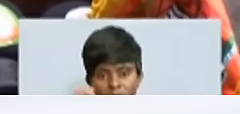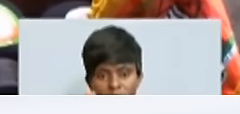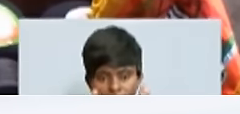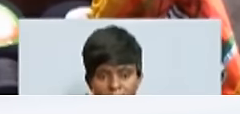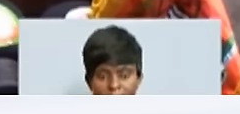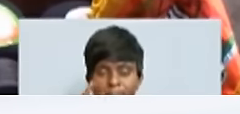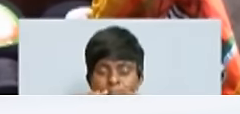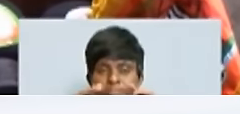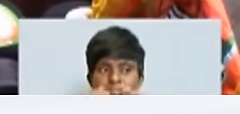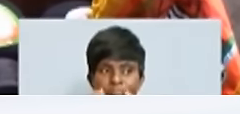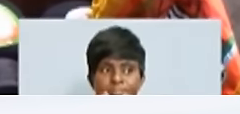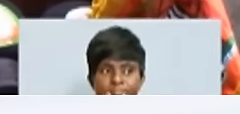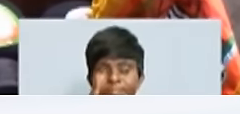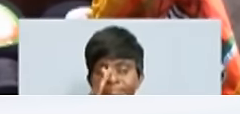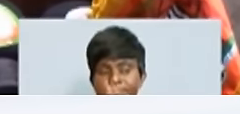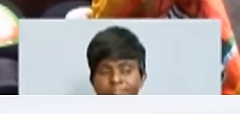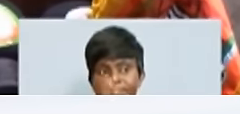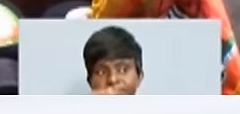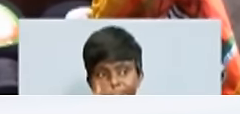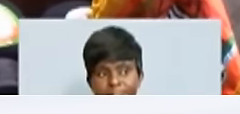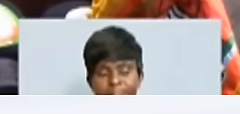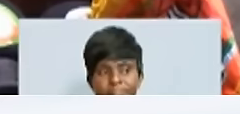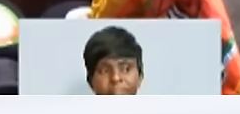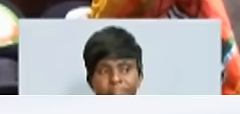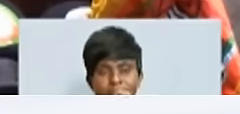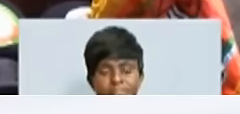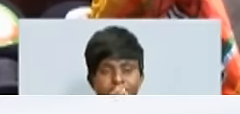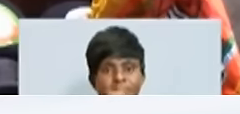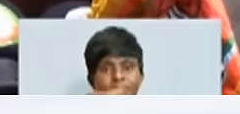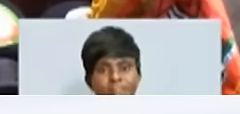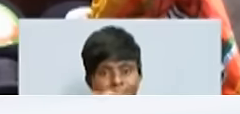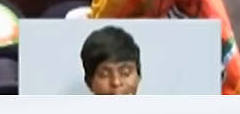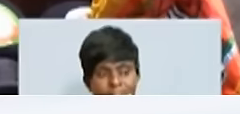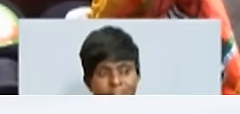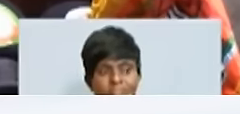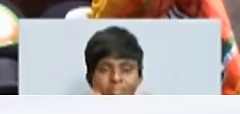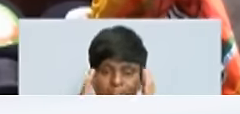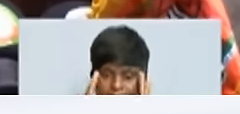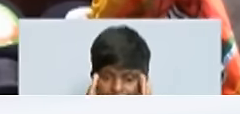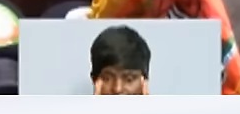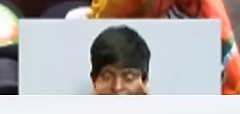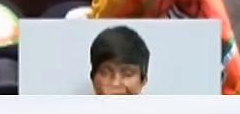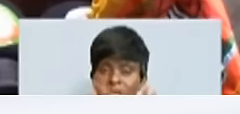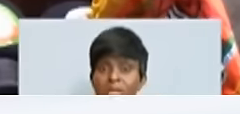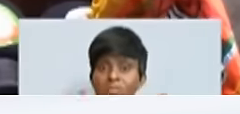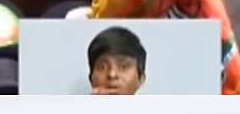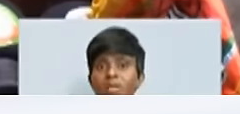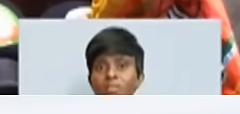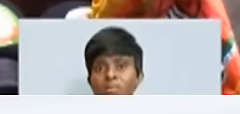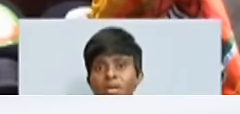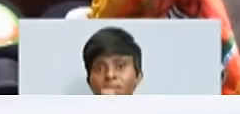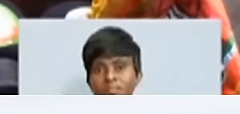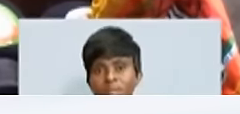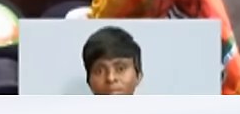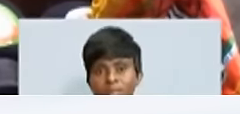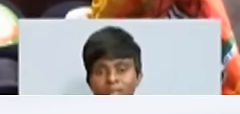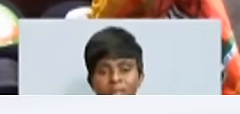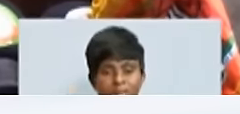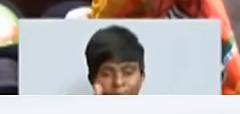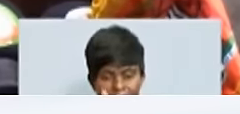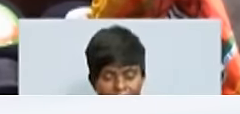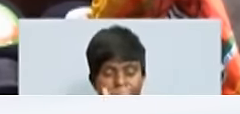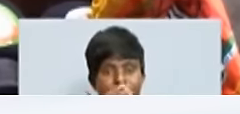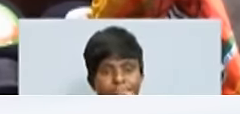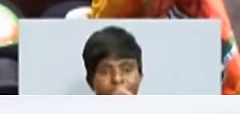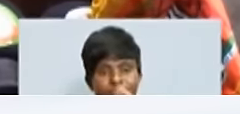the message here. Madam Speaker, good agricultural practices play a pivotal role in achieving